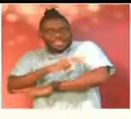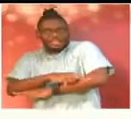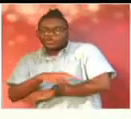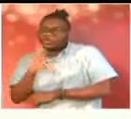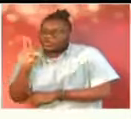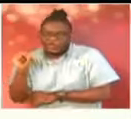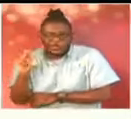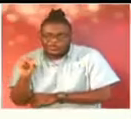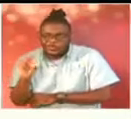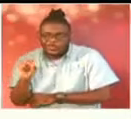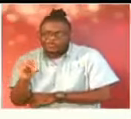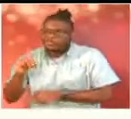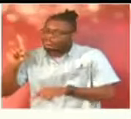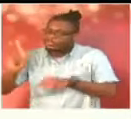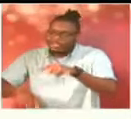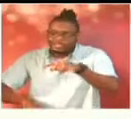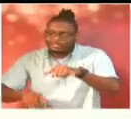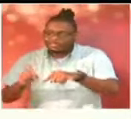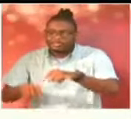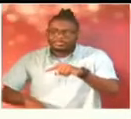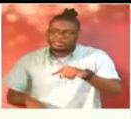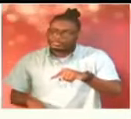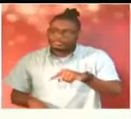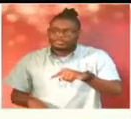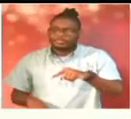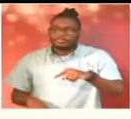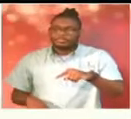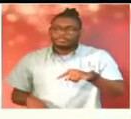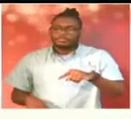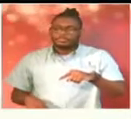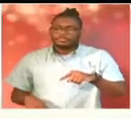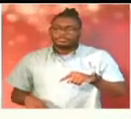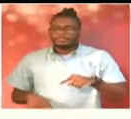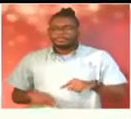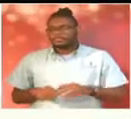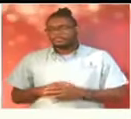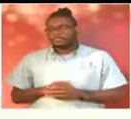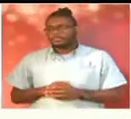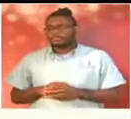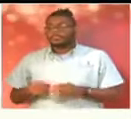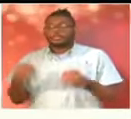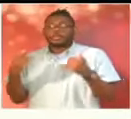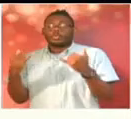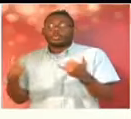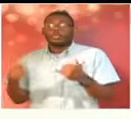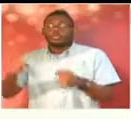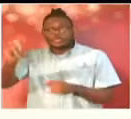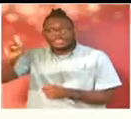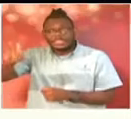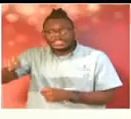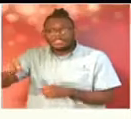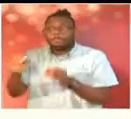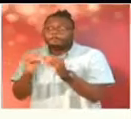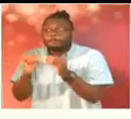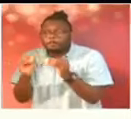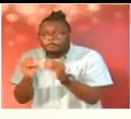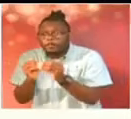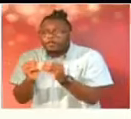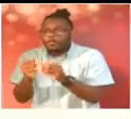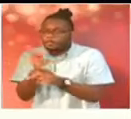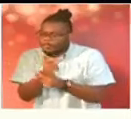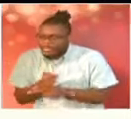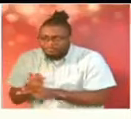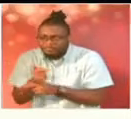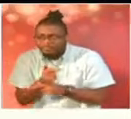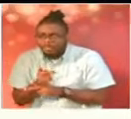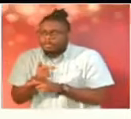Now is the time that we need to hold to these public health restrictions, to the personal precautions that we've been speaking about with respect to